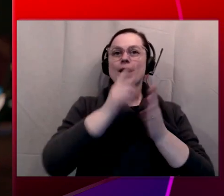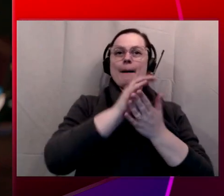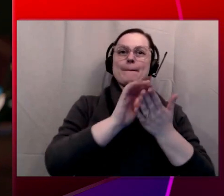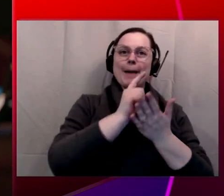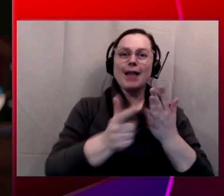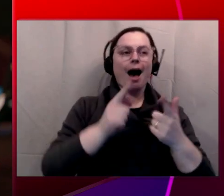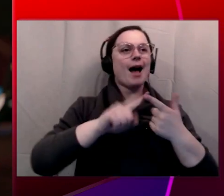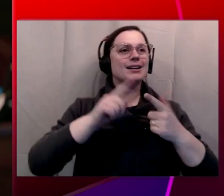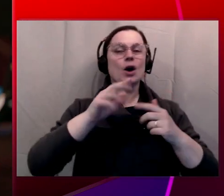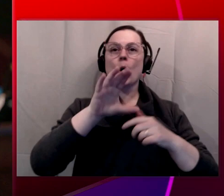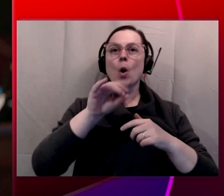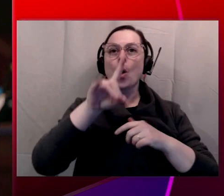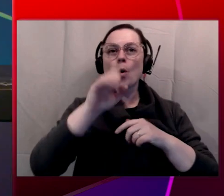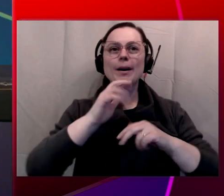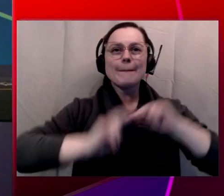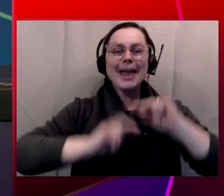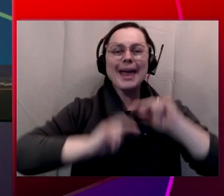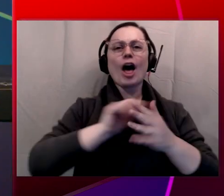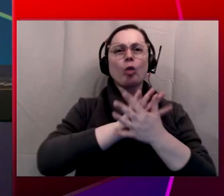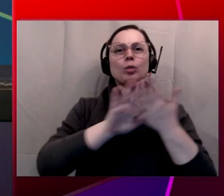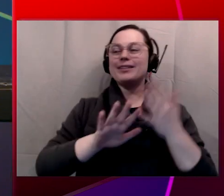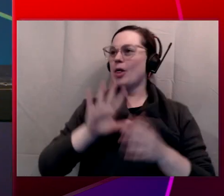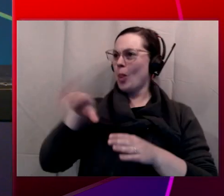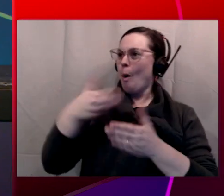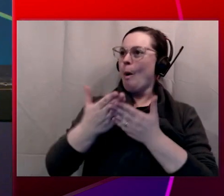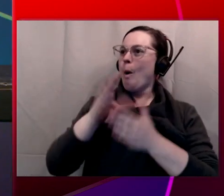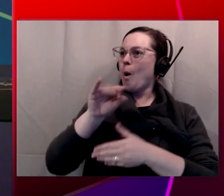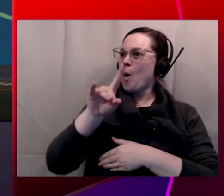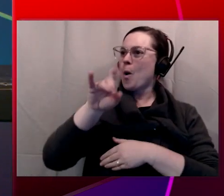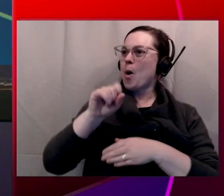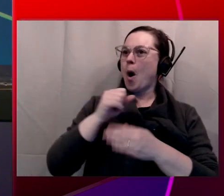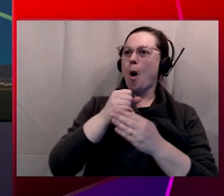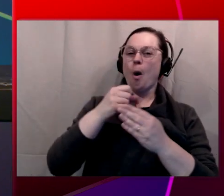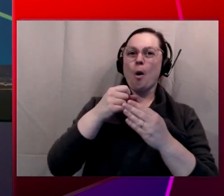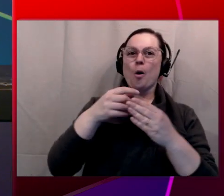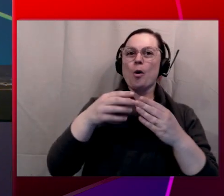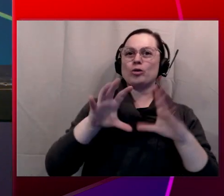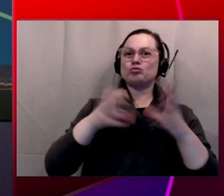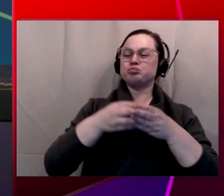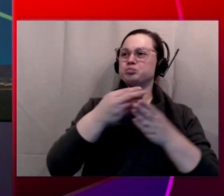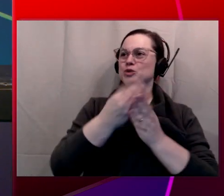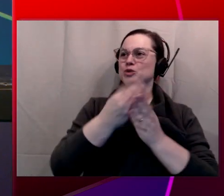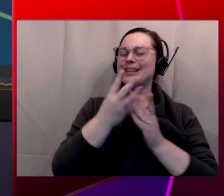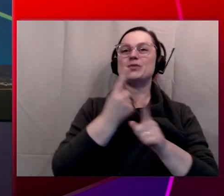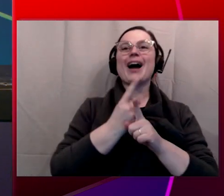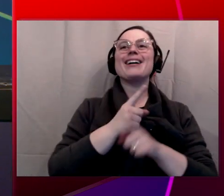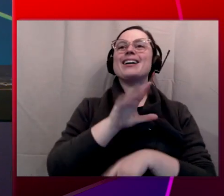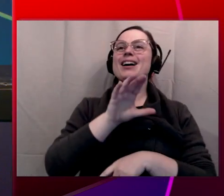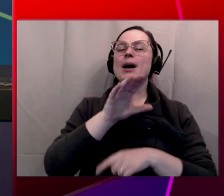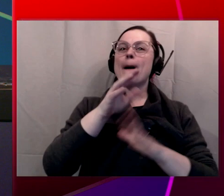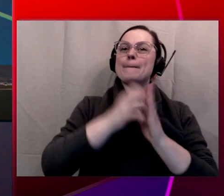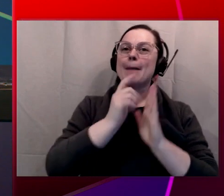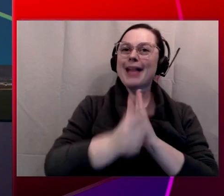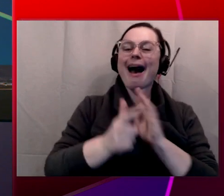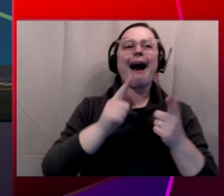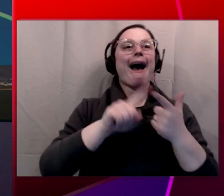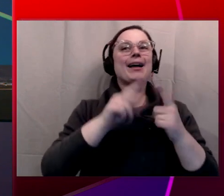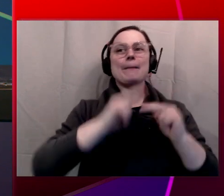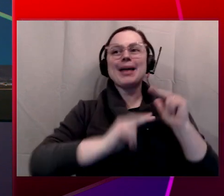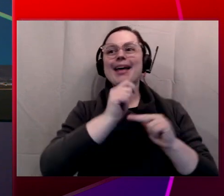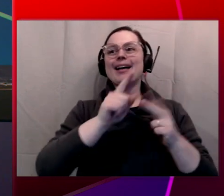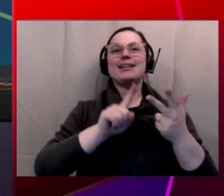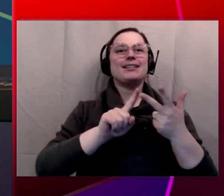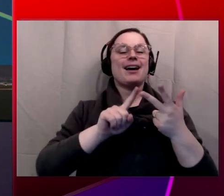those tools as well. The whole code suite, the product, So you have your code pipeline, code build, code commit, everything